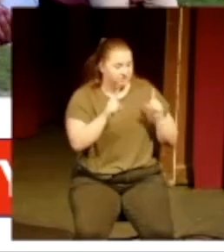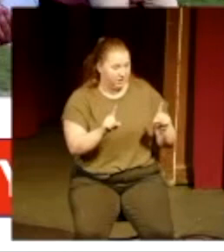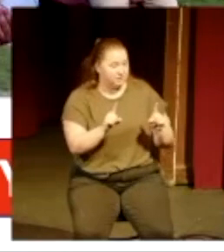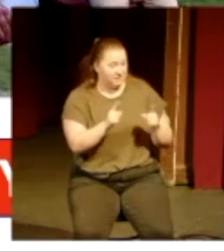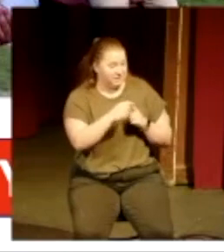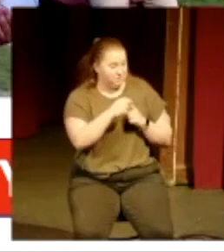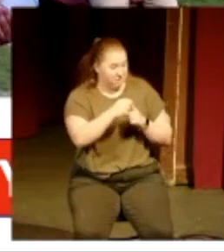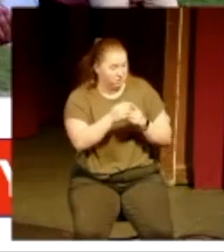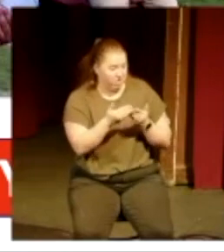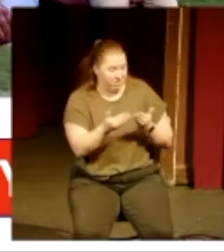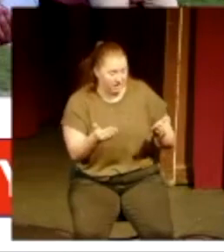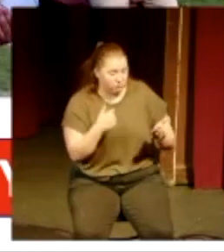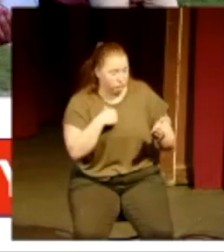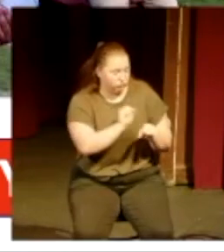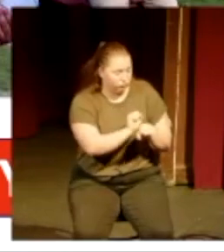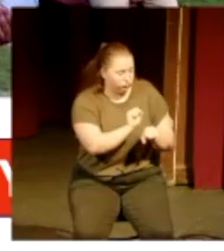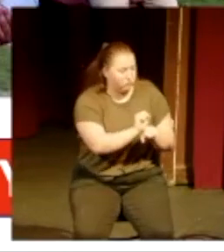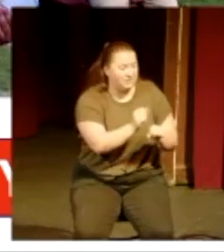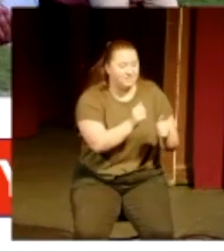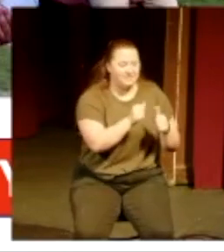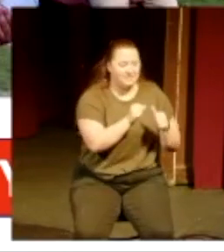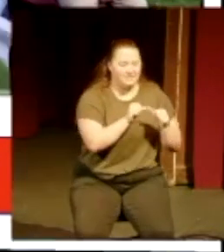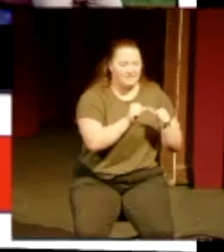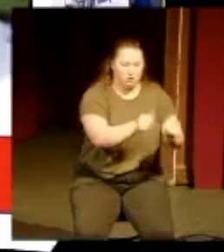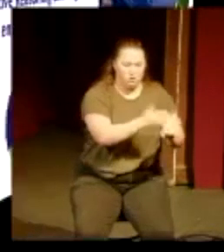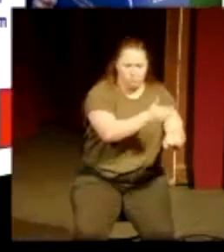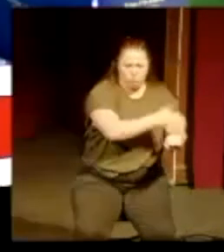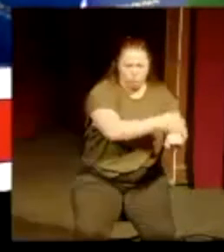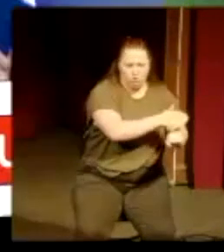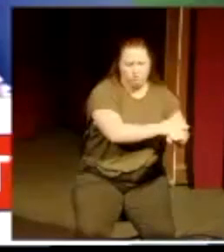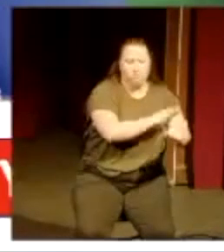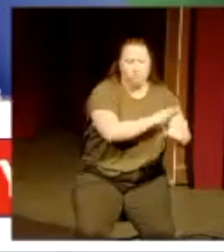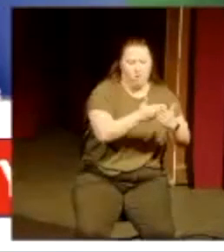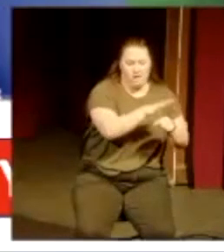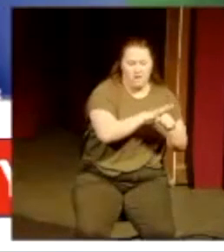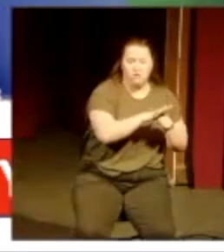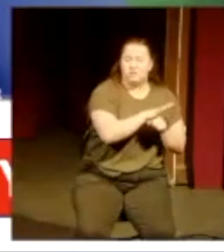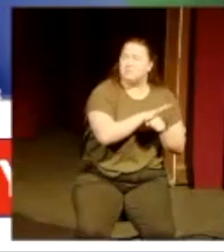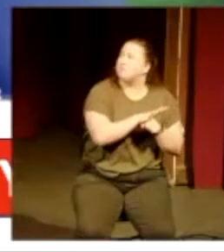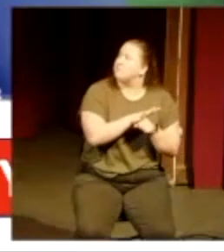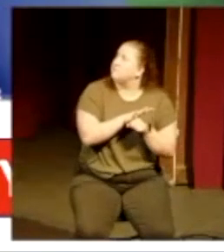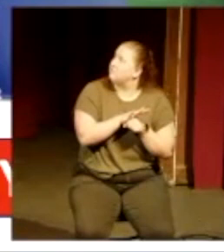and we continue to improve in all of these areas. We've got